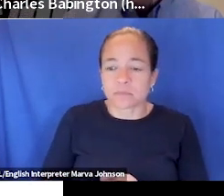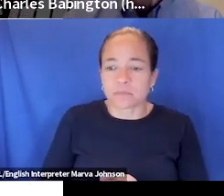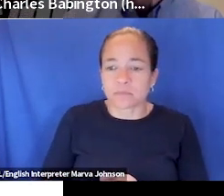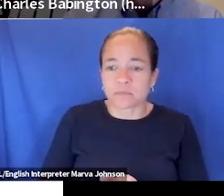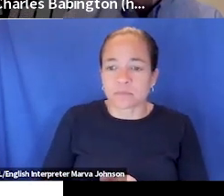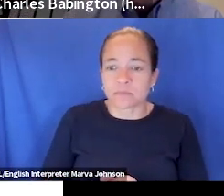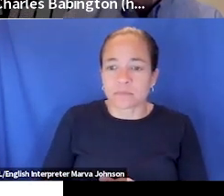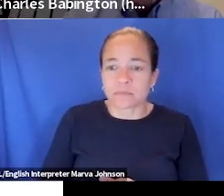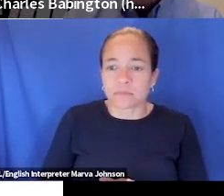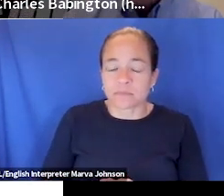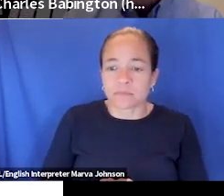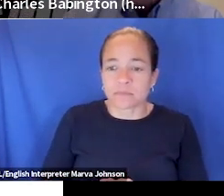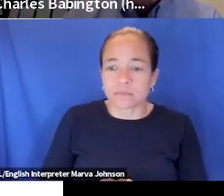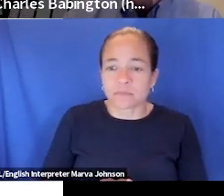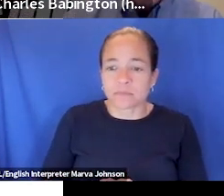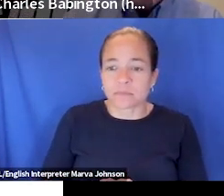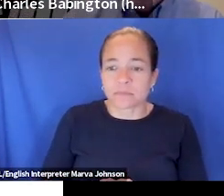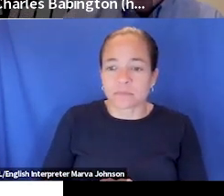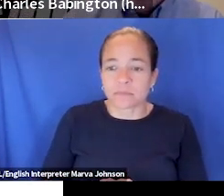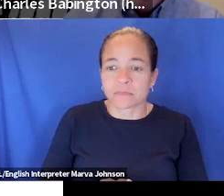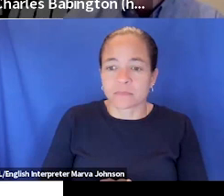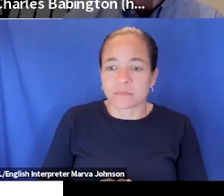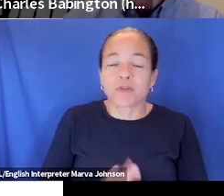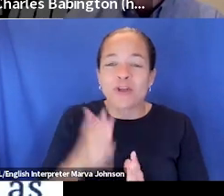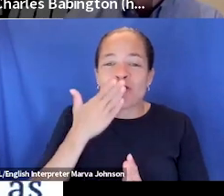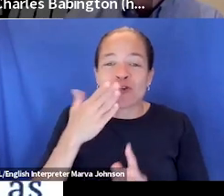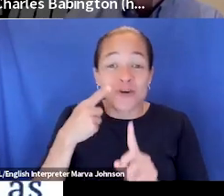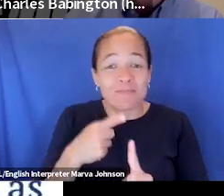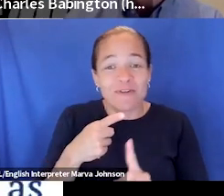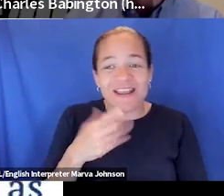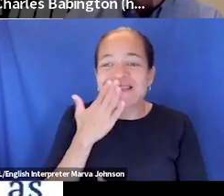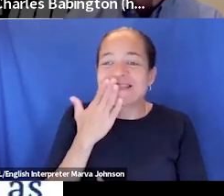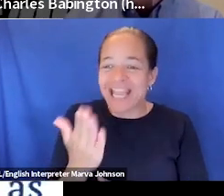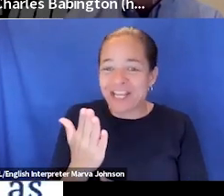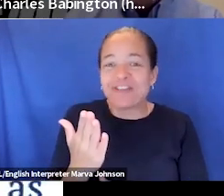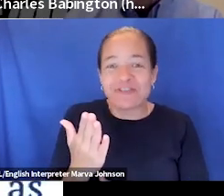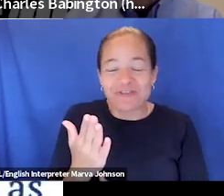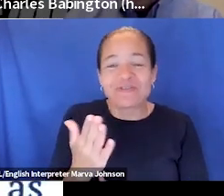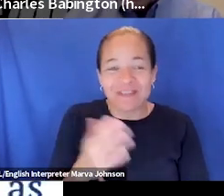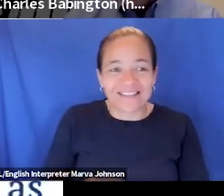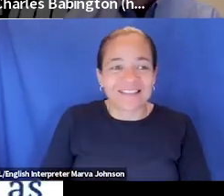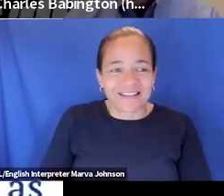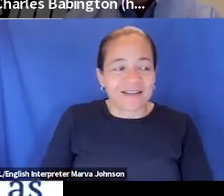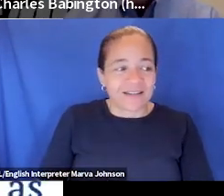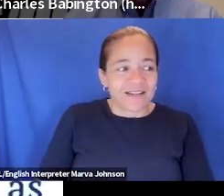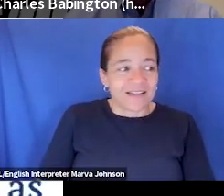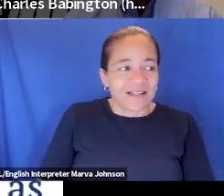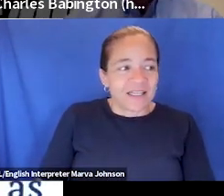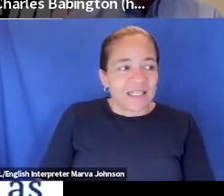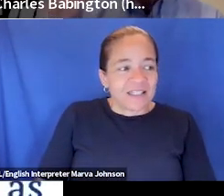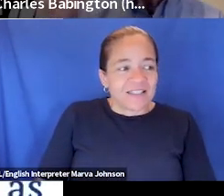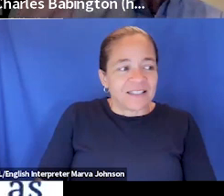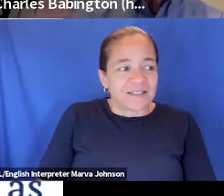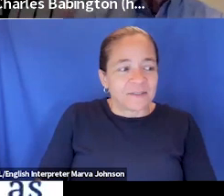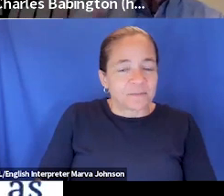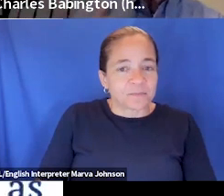All right. Nicely done. Very good point. Thank you for pointing that out. So a